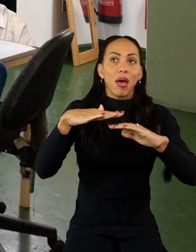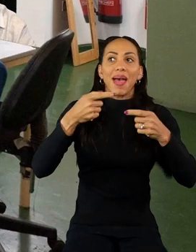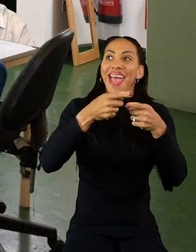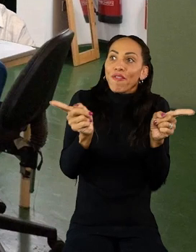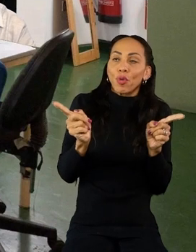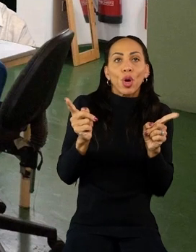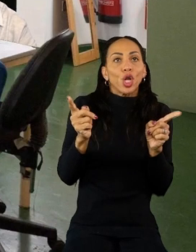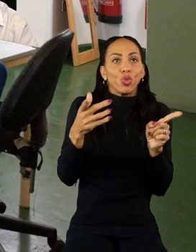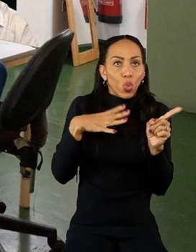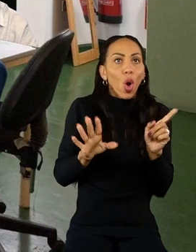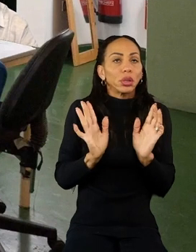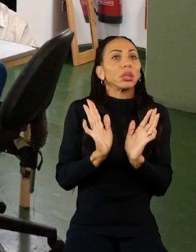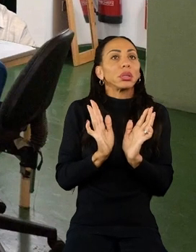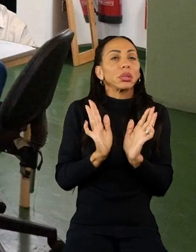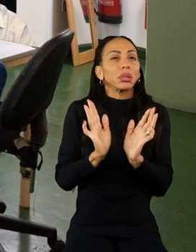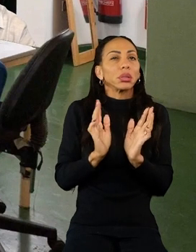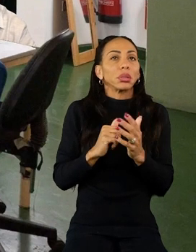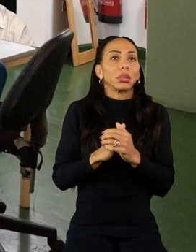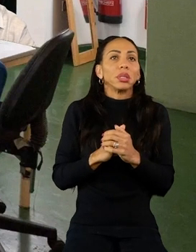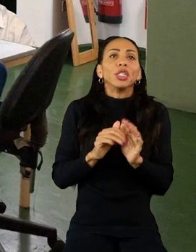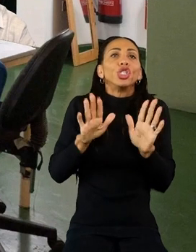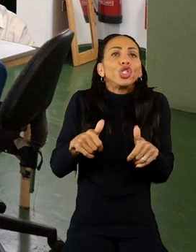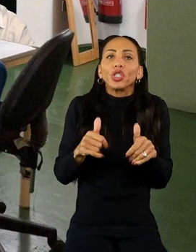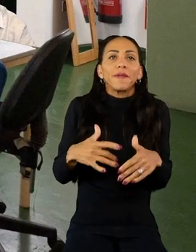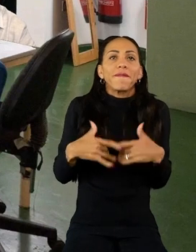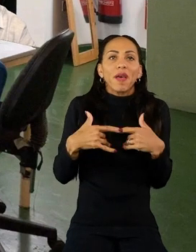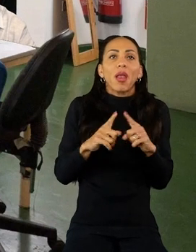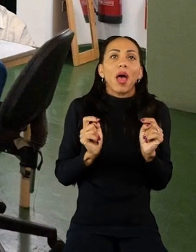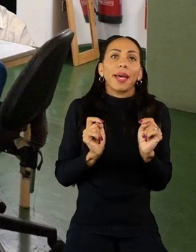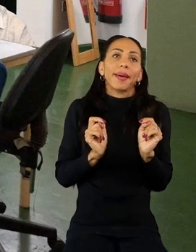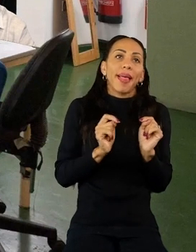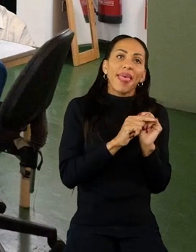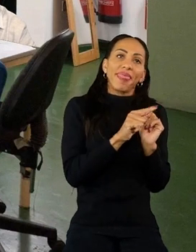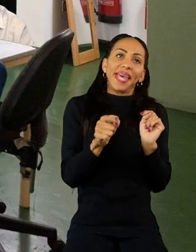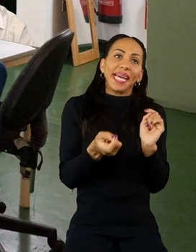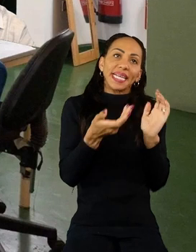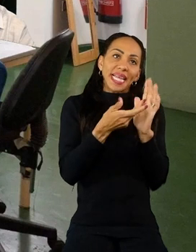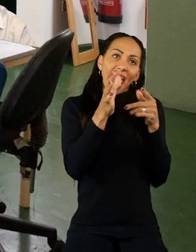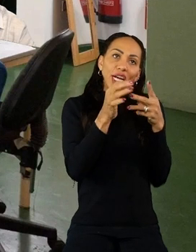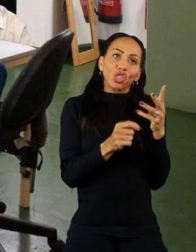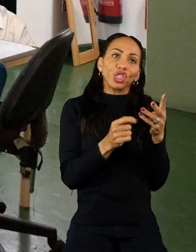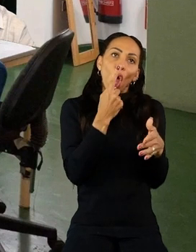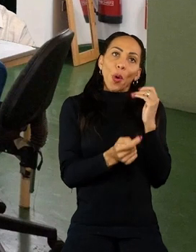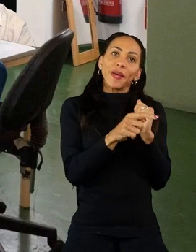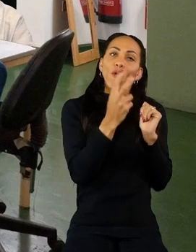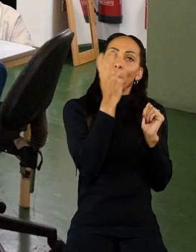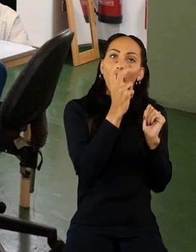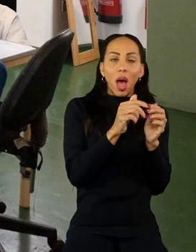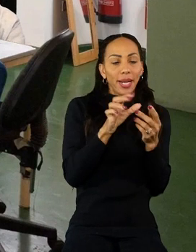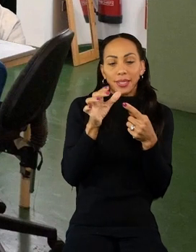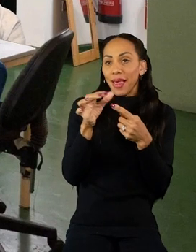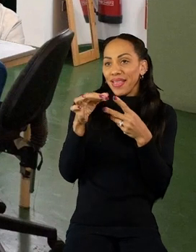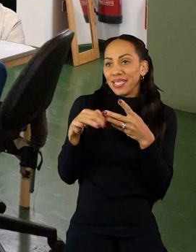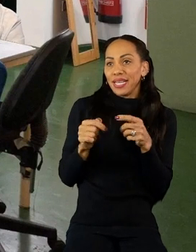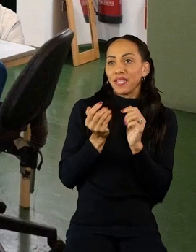that's an augmentation that anyone would want, not just someone who's, you know, and that's ultimately what you're aiming at. It's not just, it